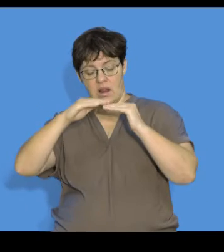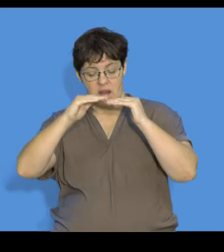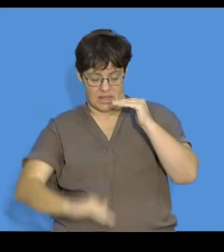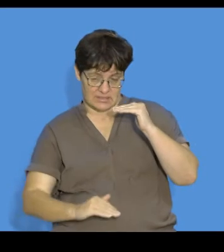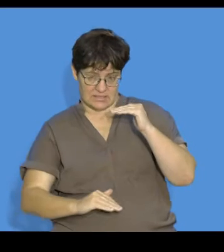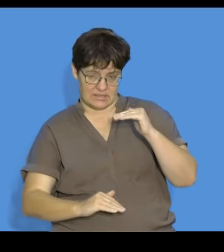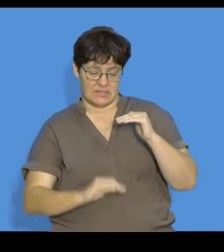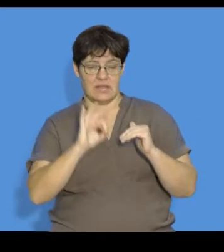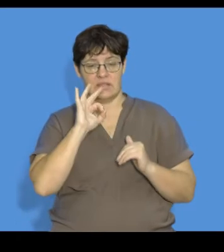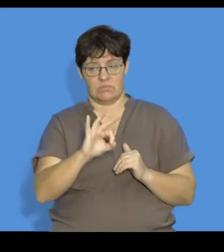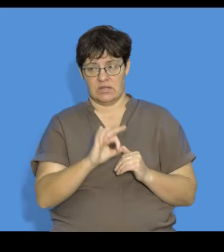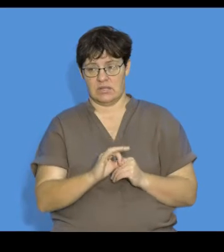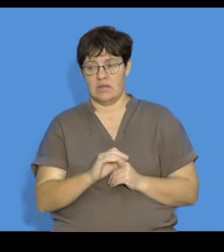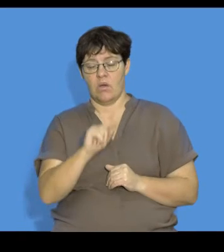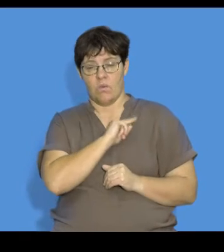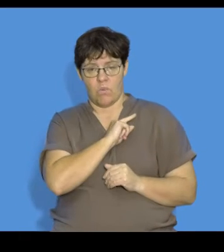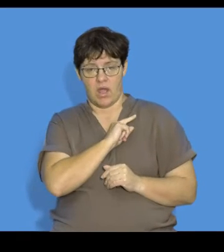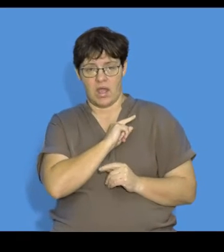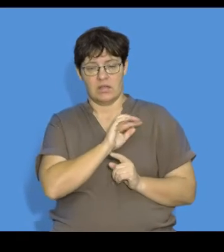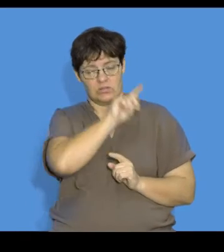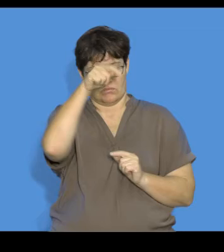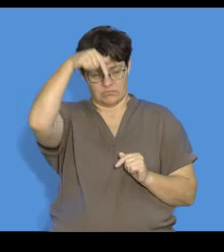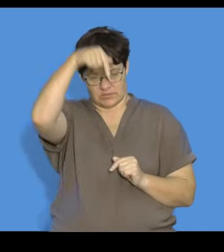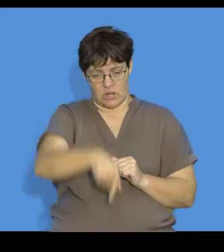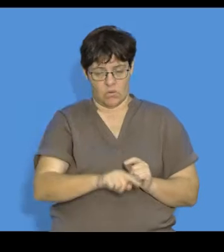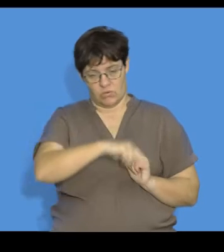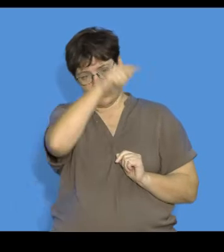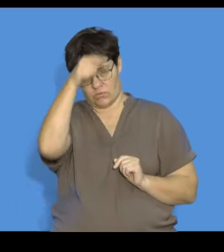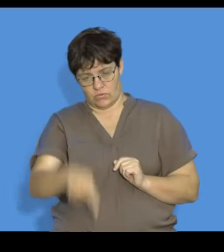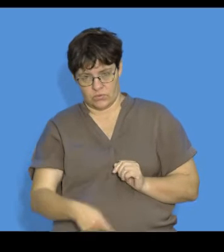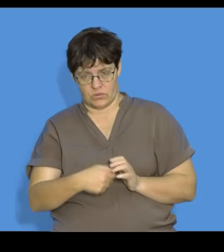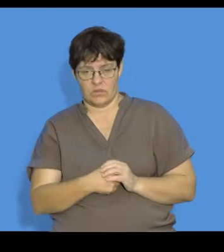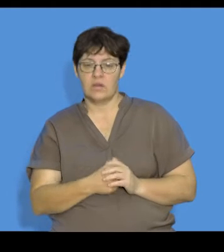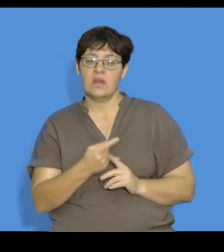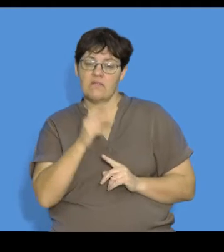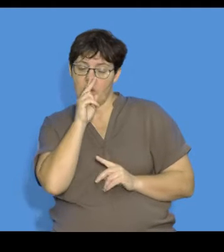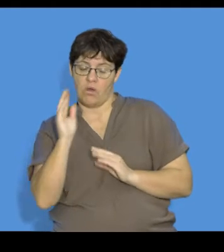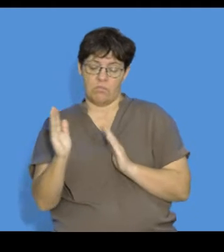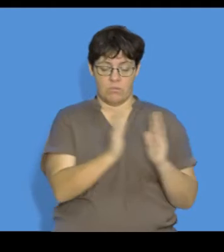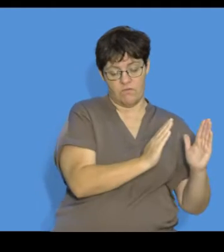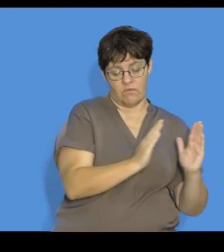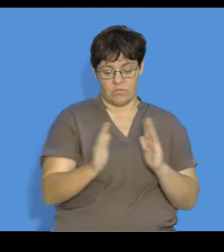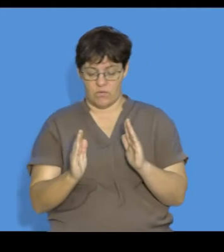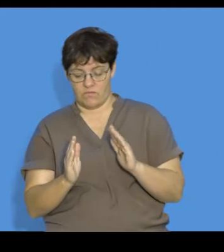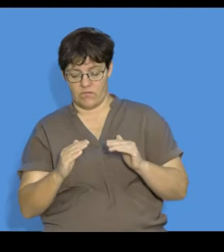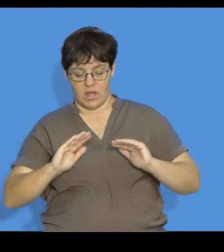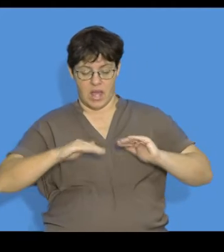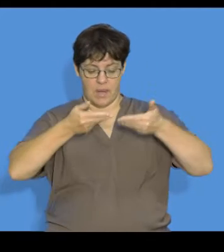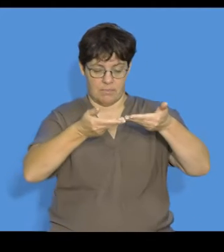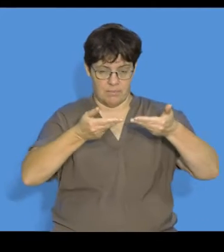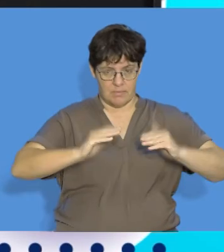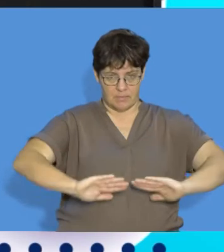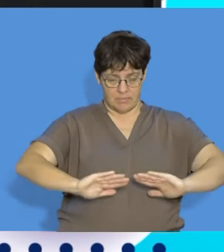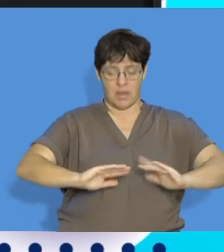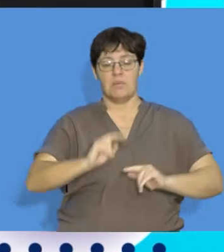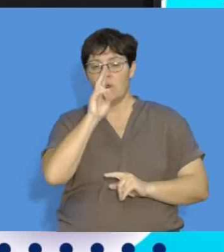this one will then be less than 3 because that's where it will be tending to face down. So that's what you need to look at. When you are shifting a graph,